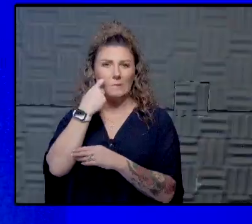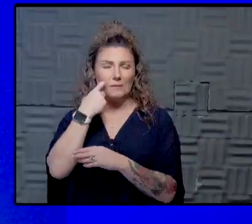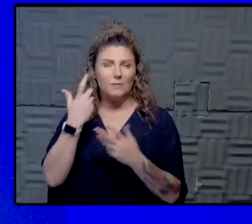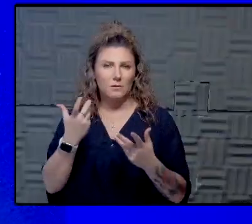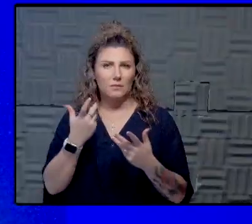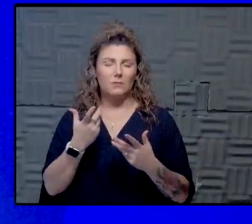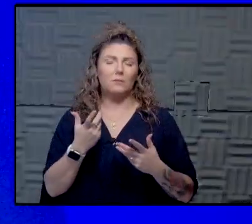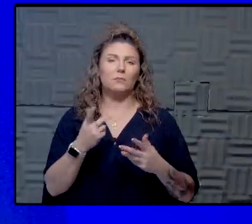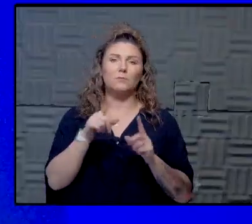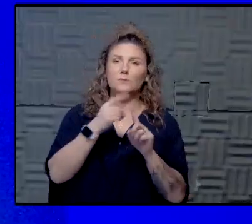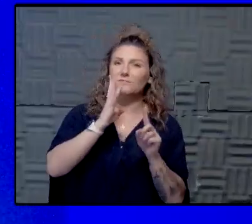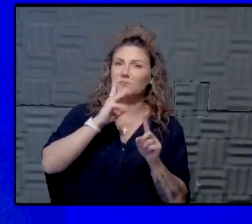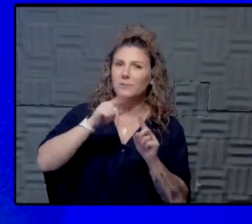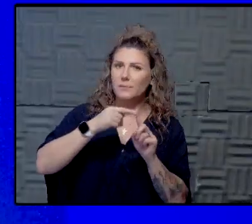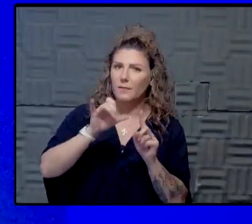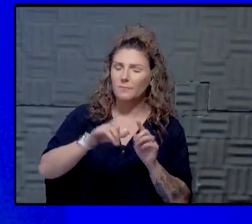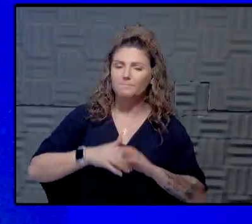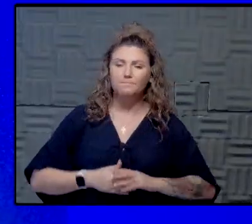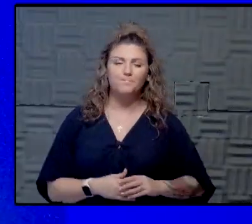he kind of talks about that,